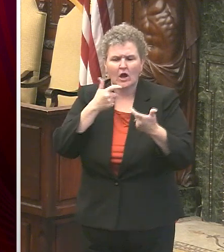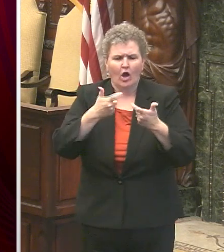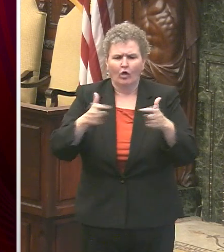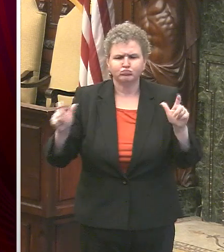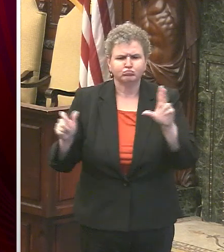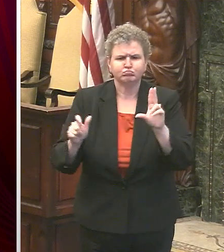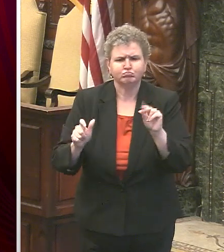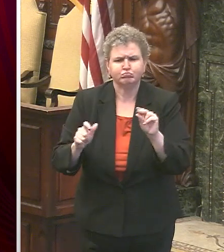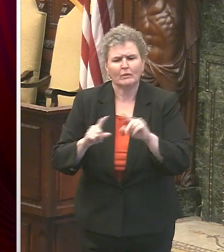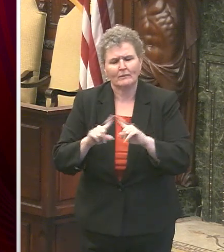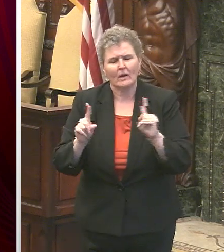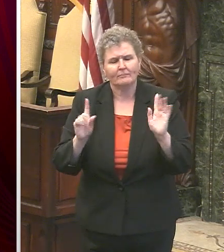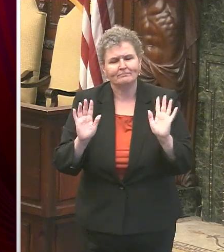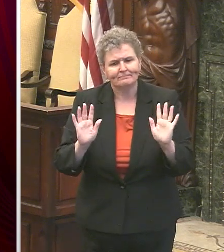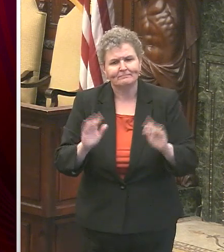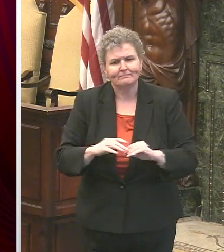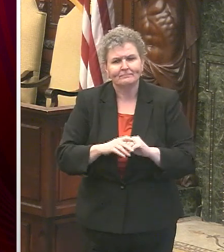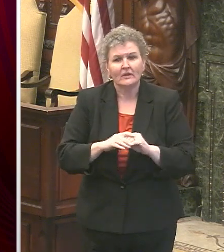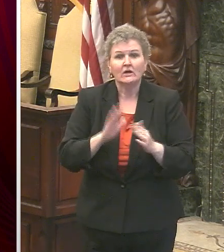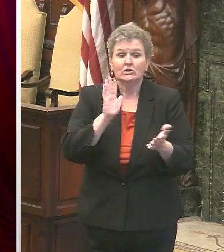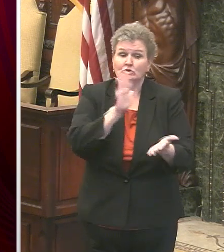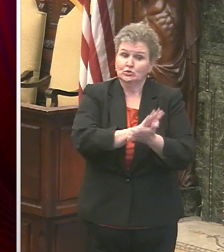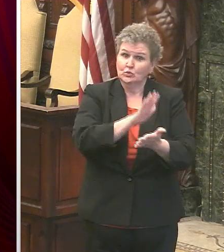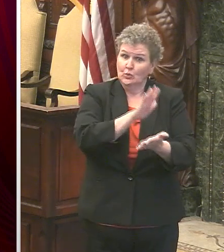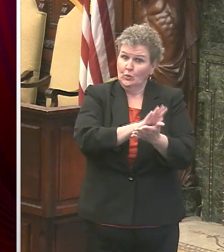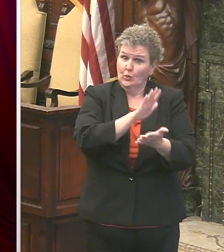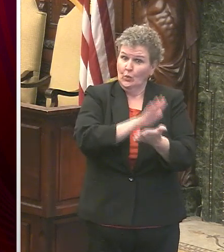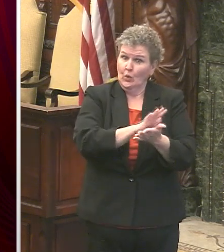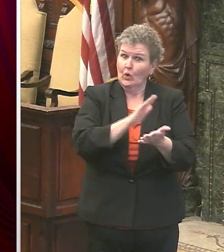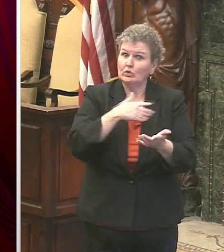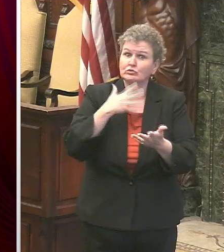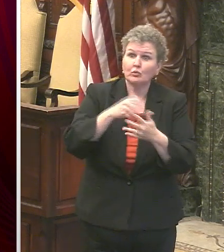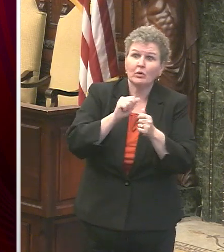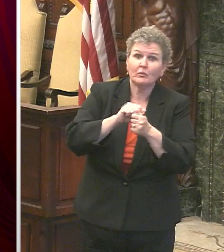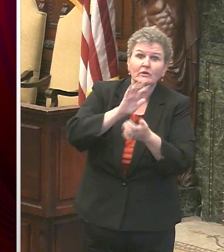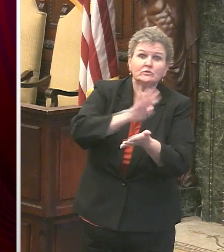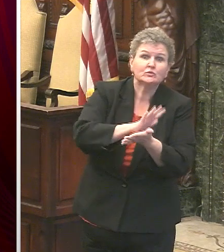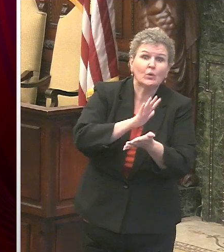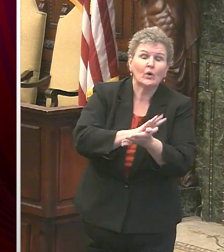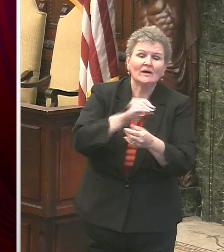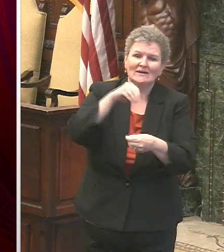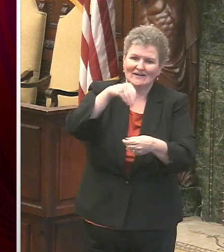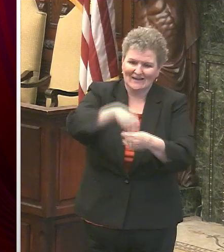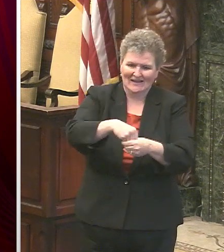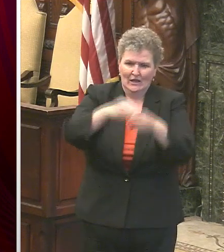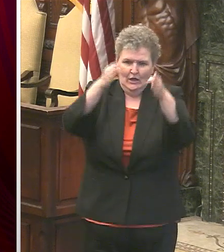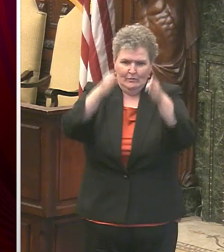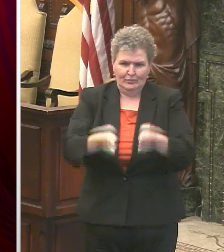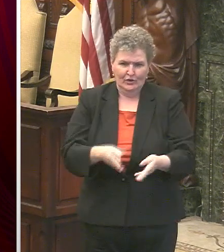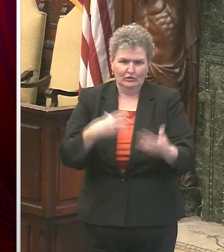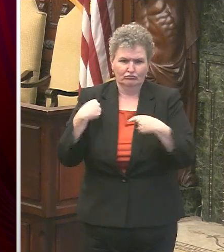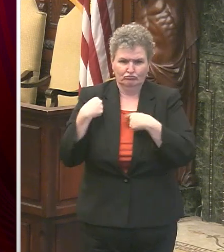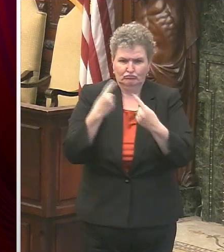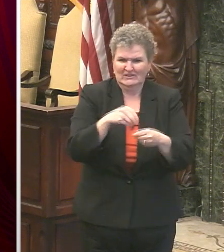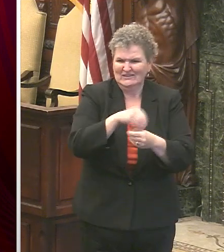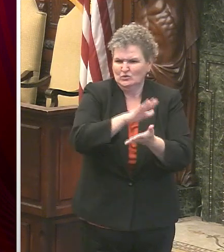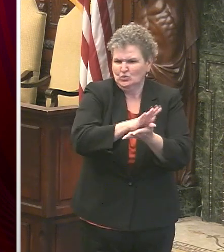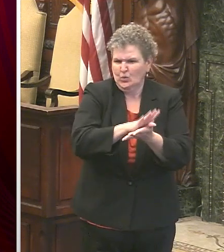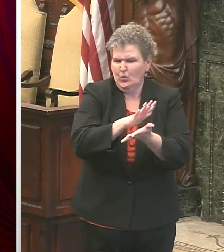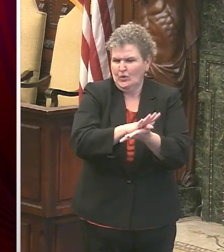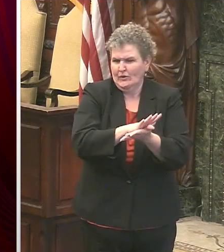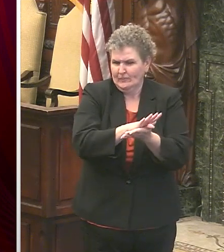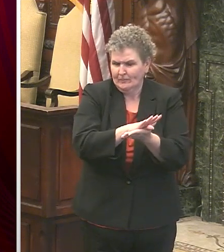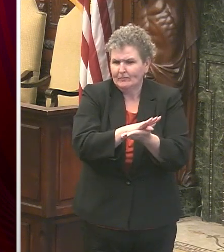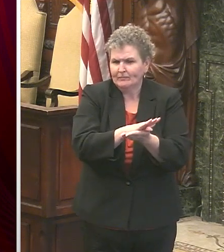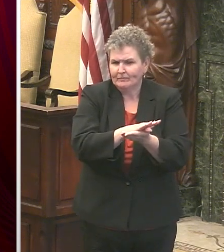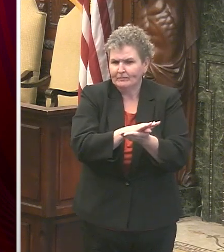Now in schools, we have been working with the schools that have been offering in-person education since they opened this fall. And with that